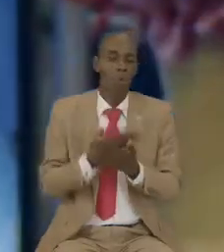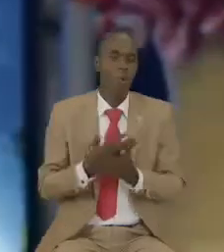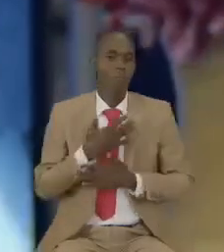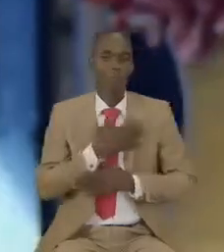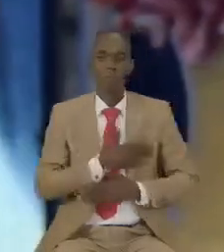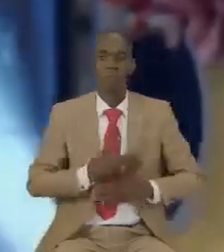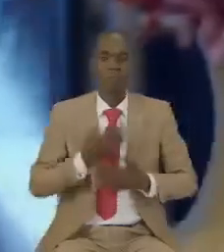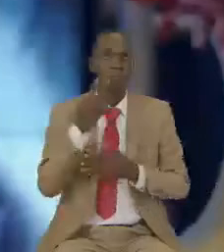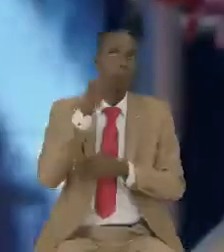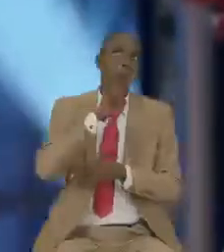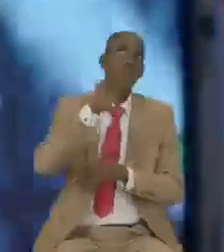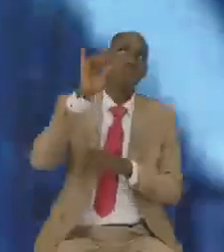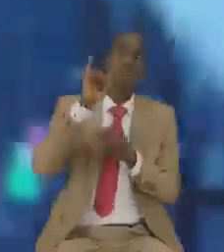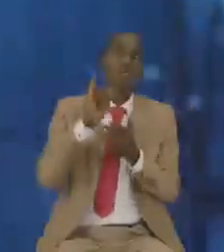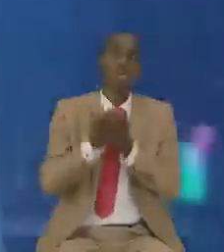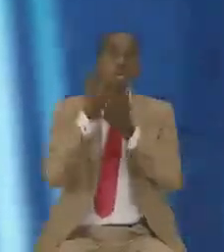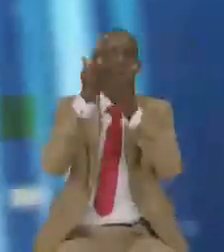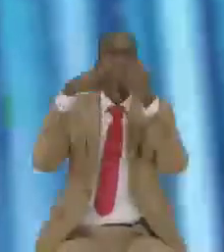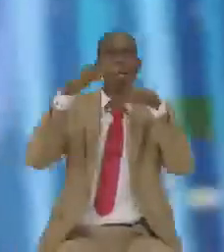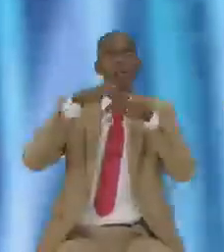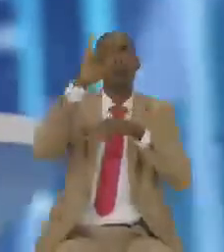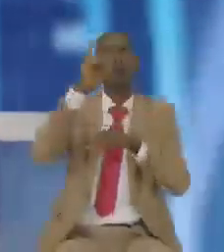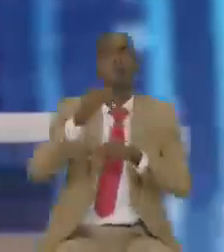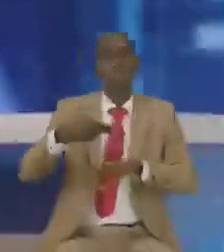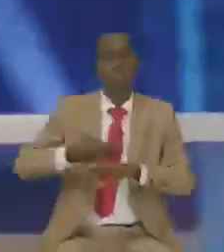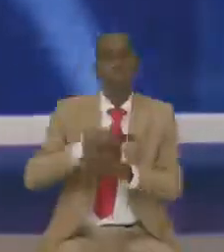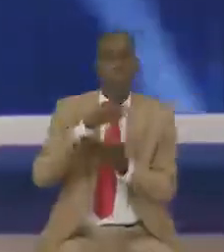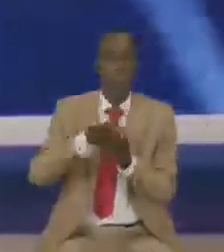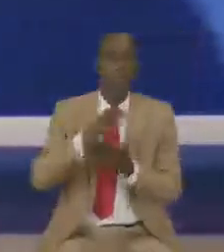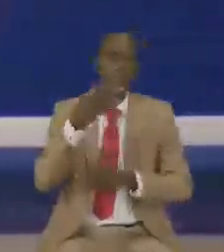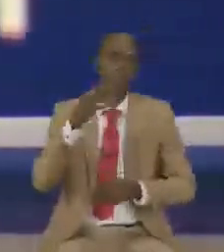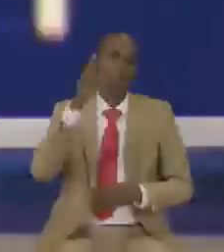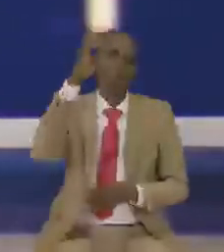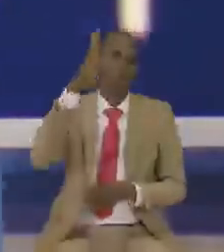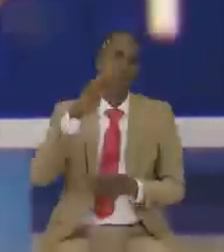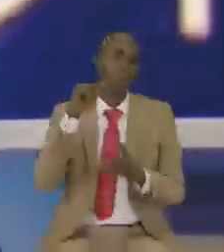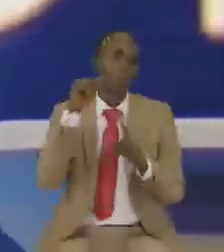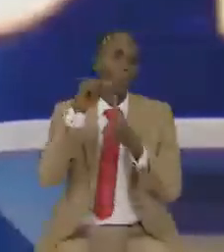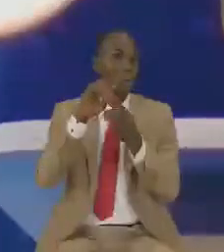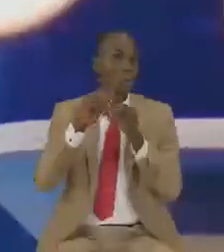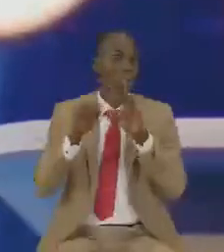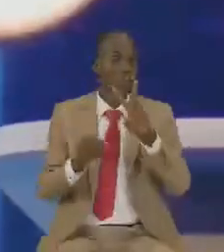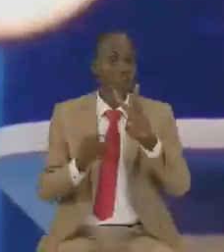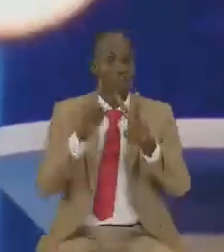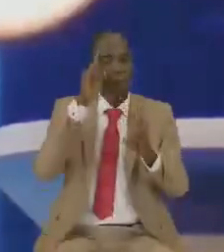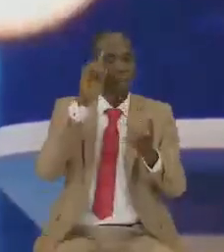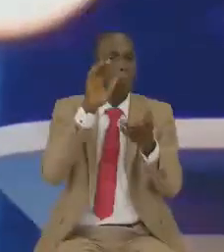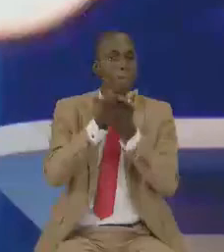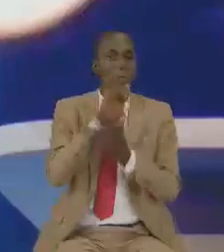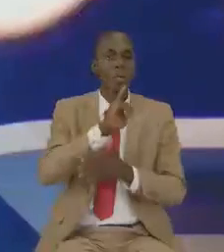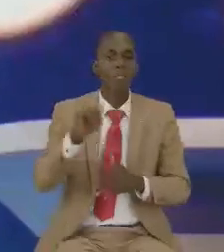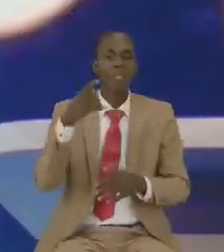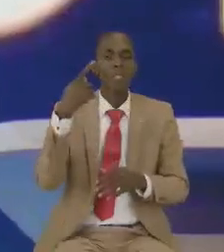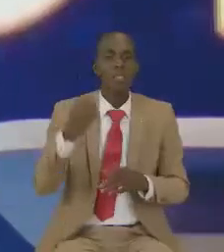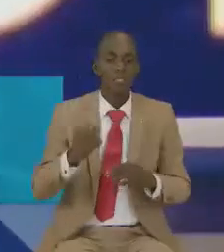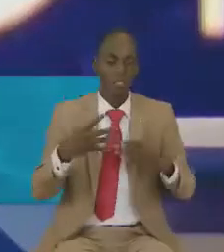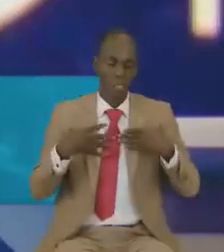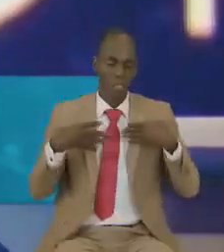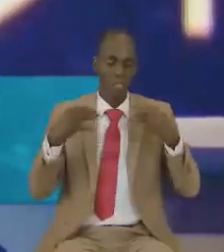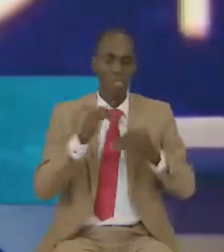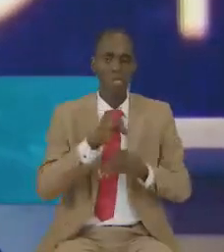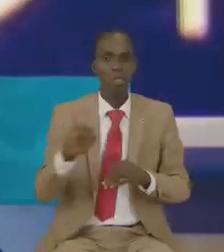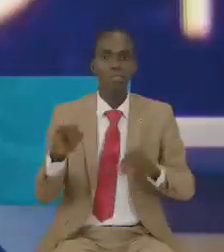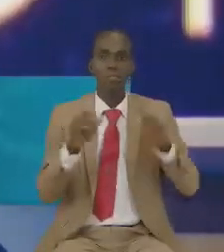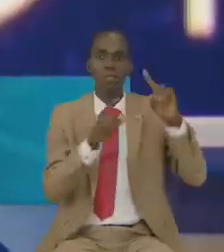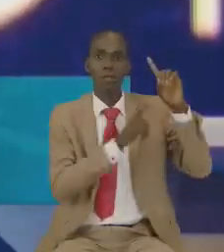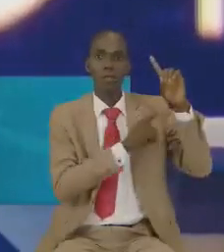Lamb of God. Point number two, believing the healing Lord of